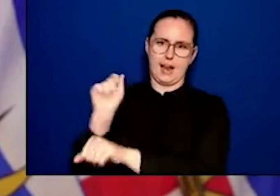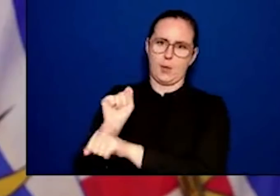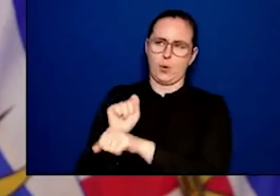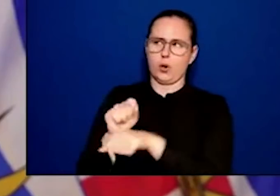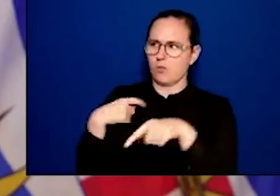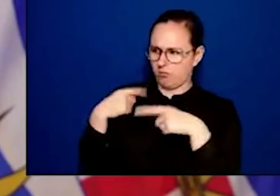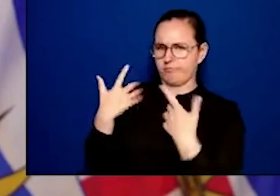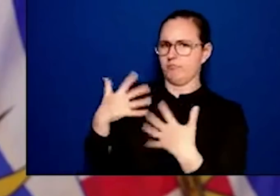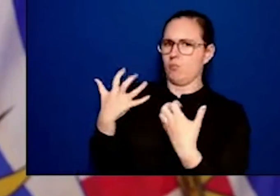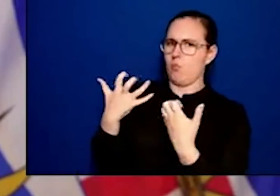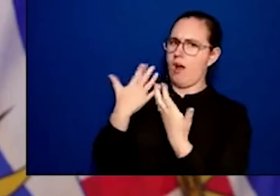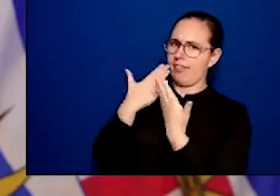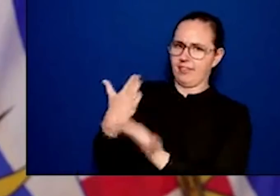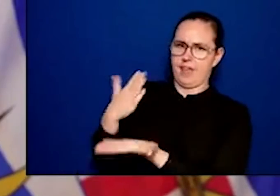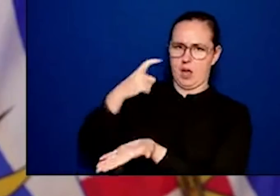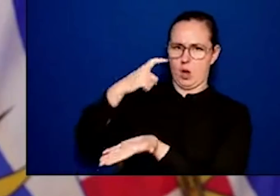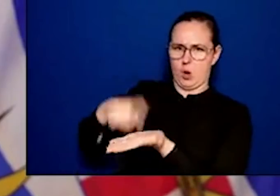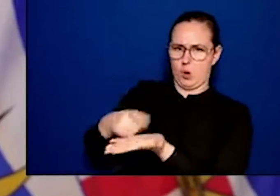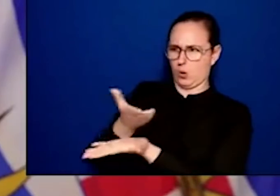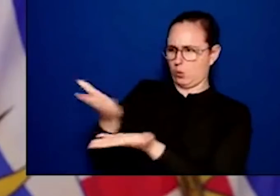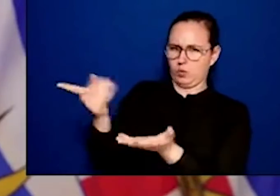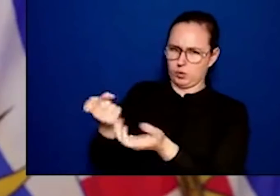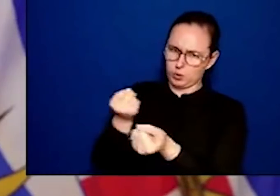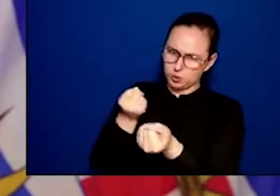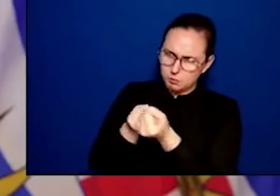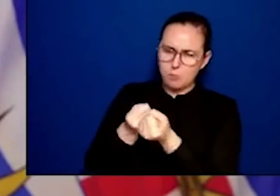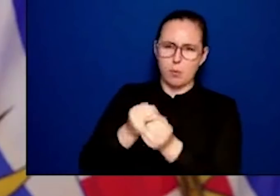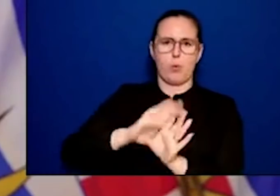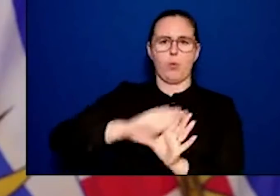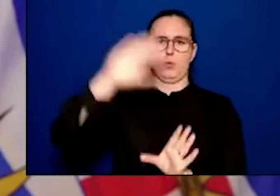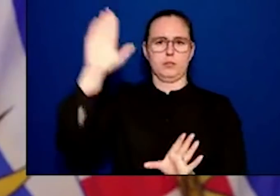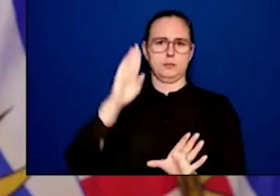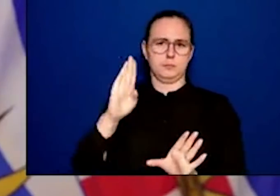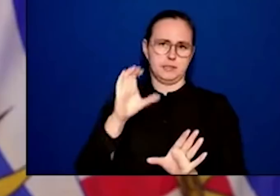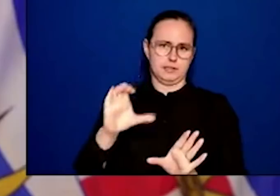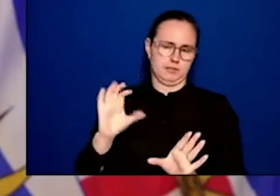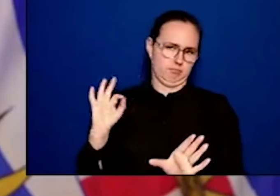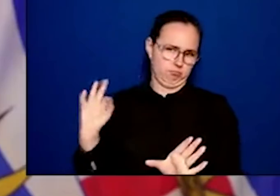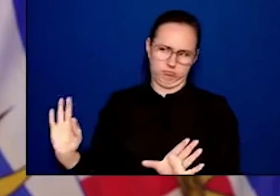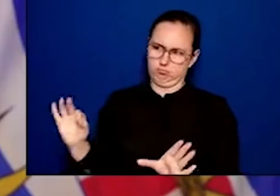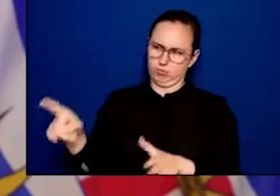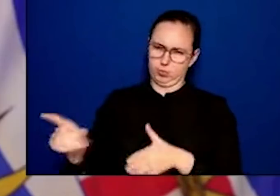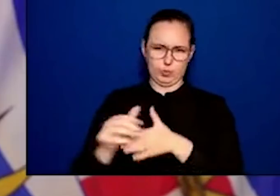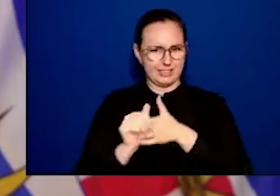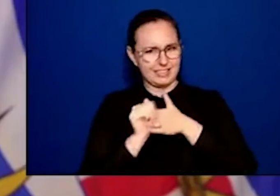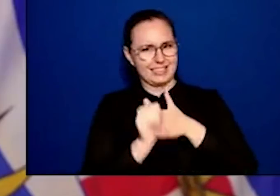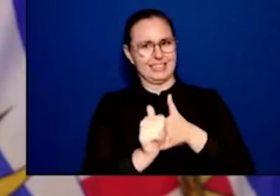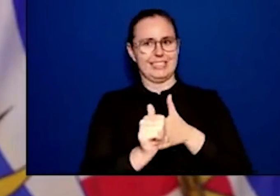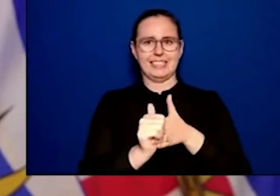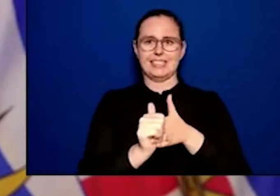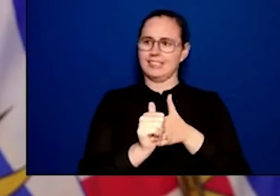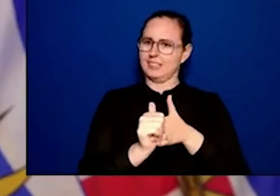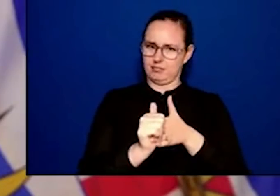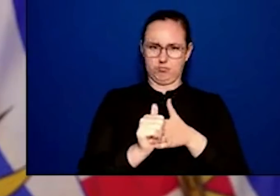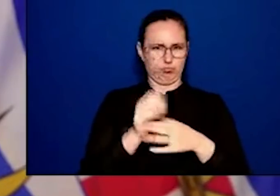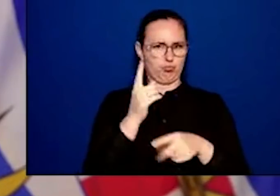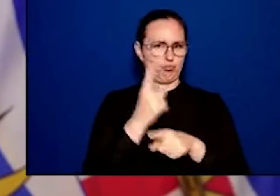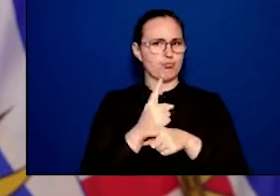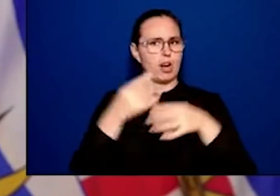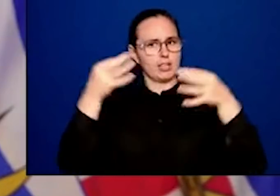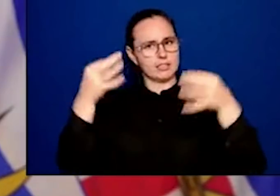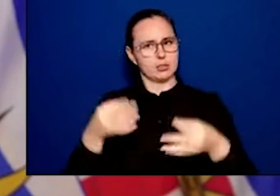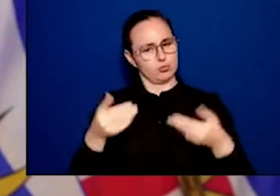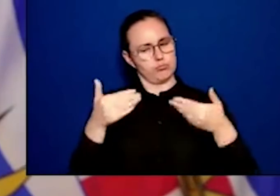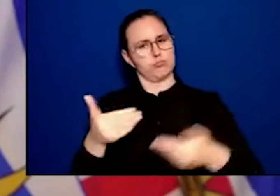for supporting all of us across the province in making sure that that you are setting the example for people in